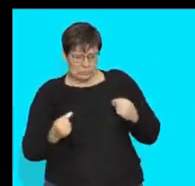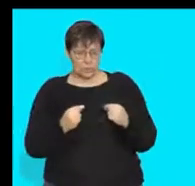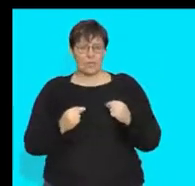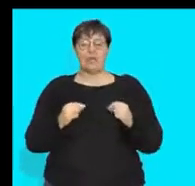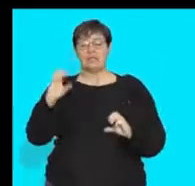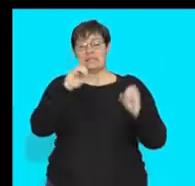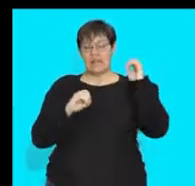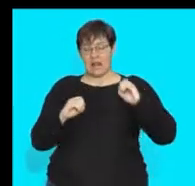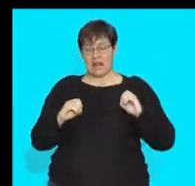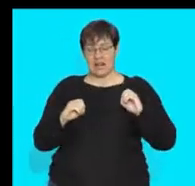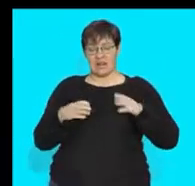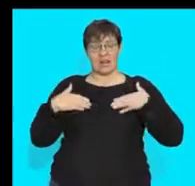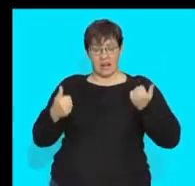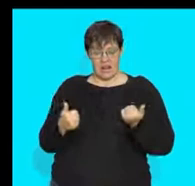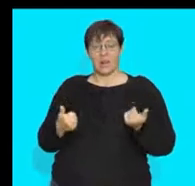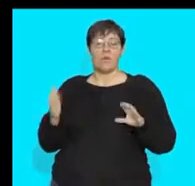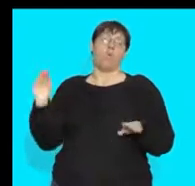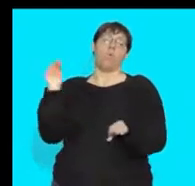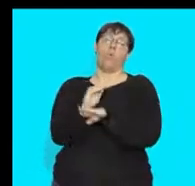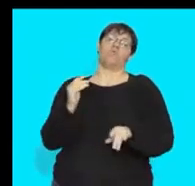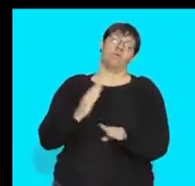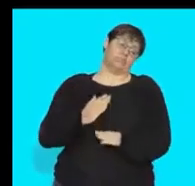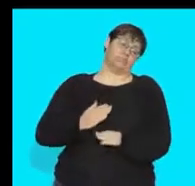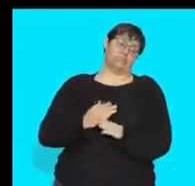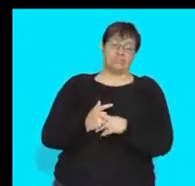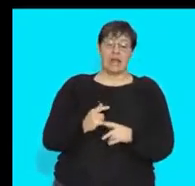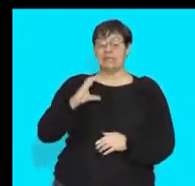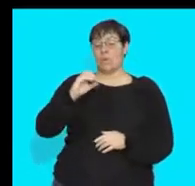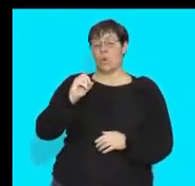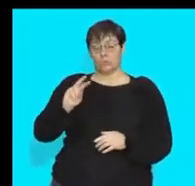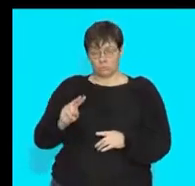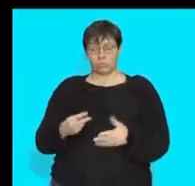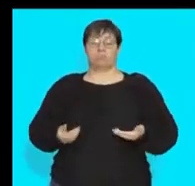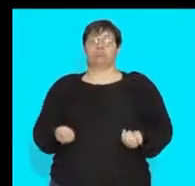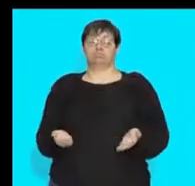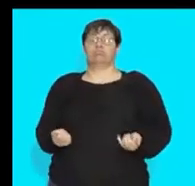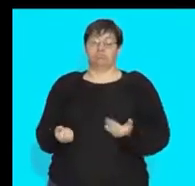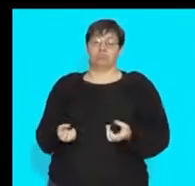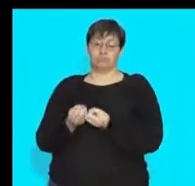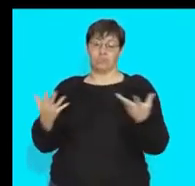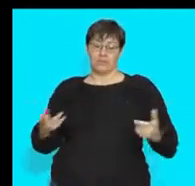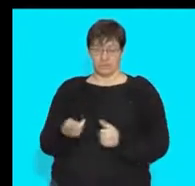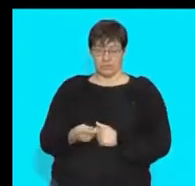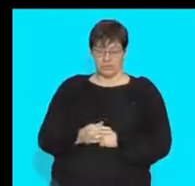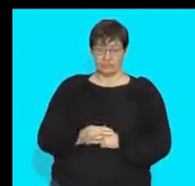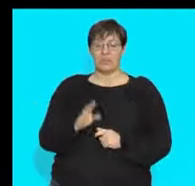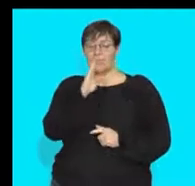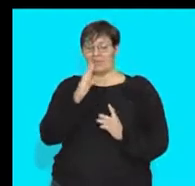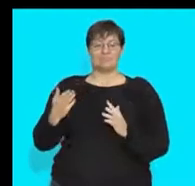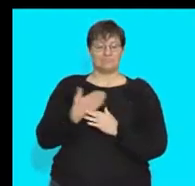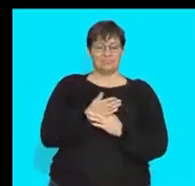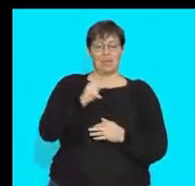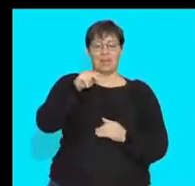goes into overdrive and a lot of carbon dioxide is produced. And as we said, it interferes with the